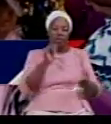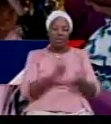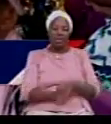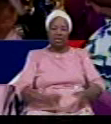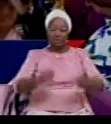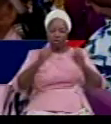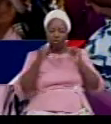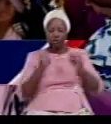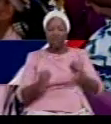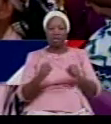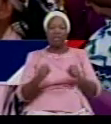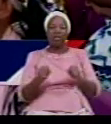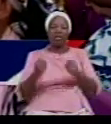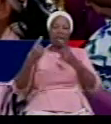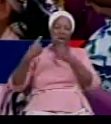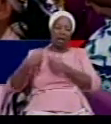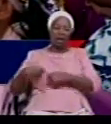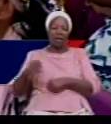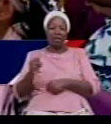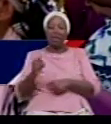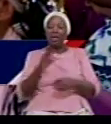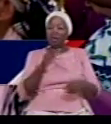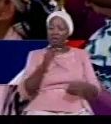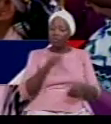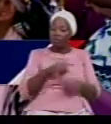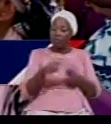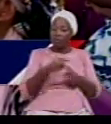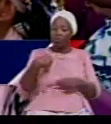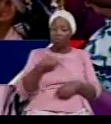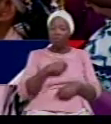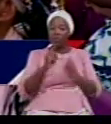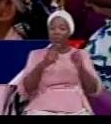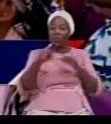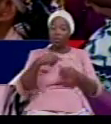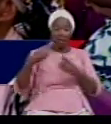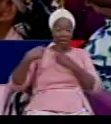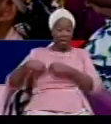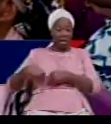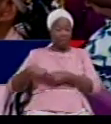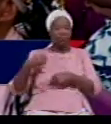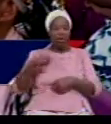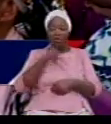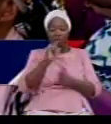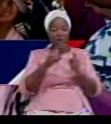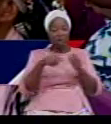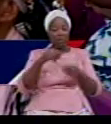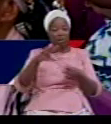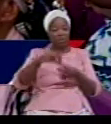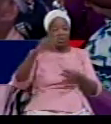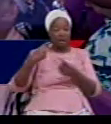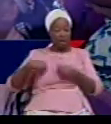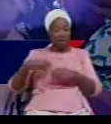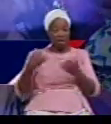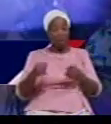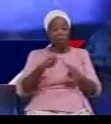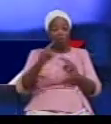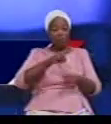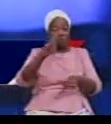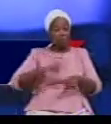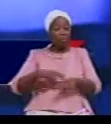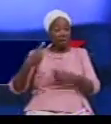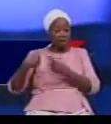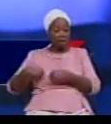heart. When we talk of the heart, we're not talking of the spiritual heart now. We're talking of your normal heart,